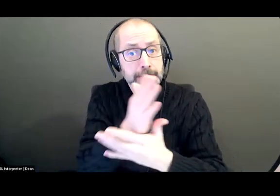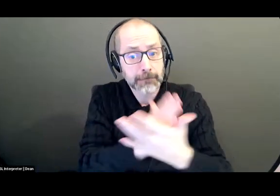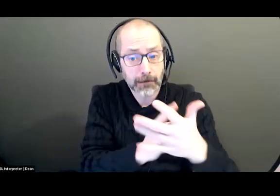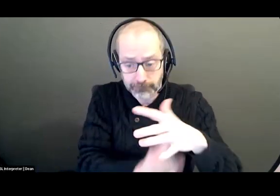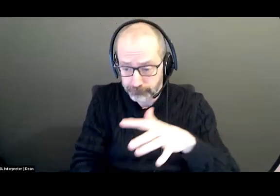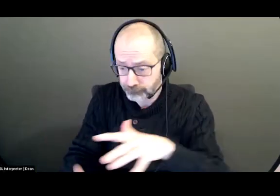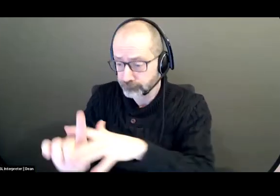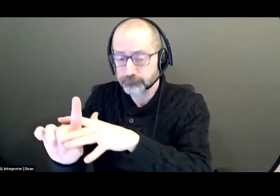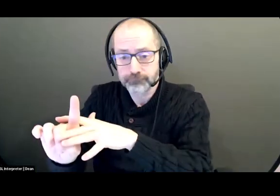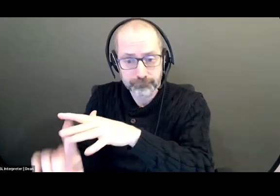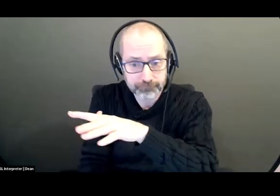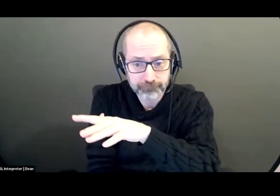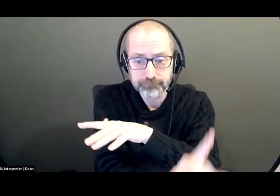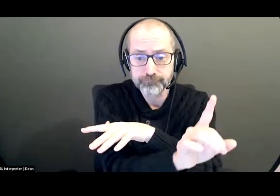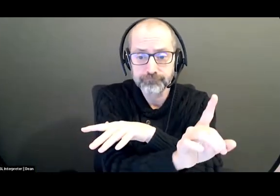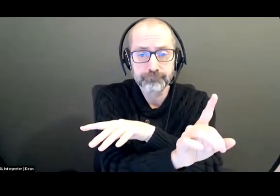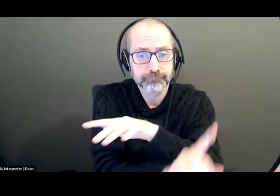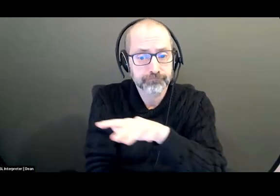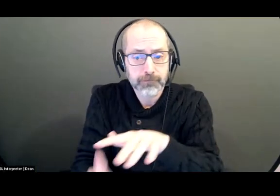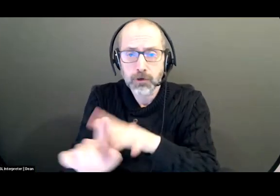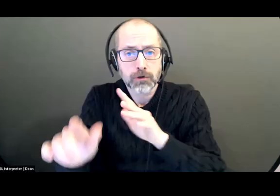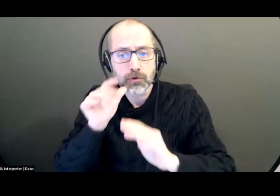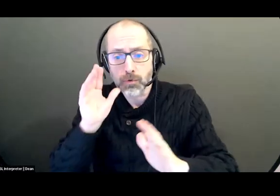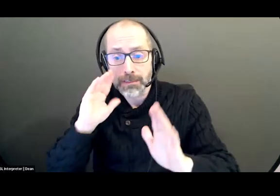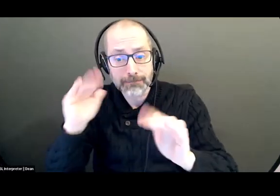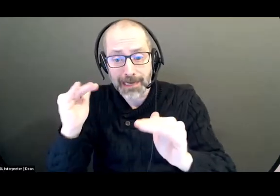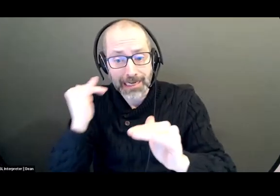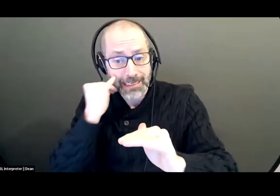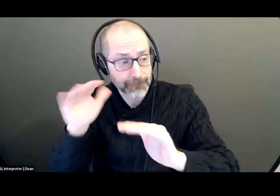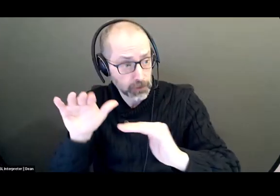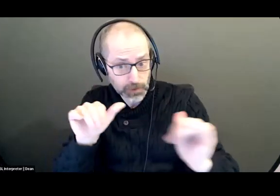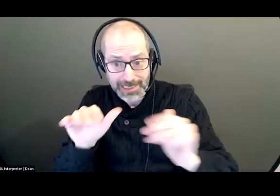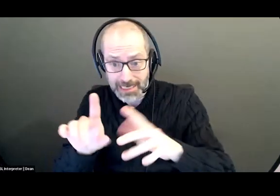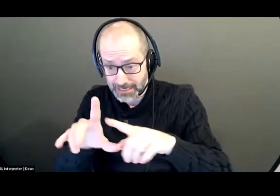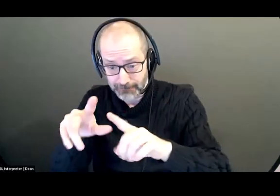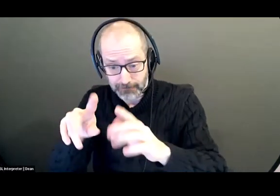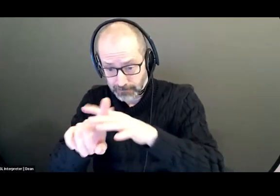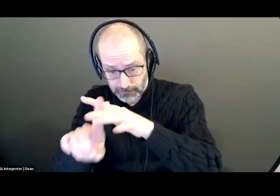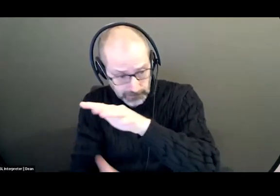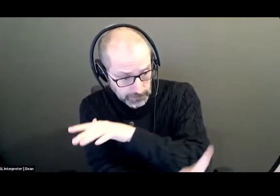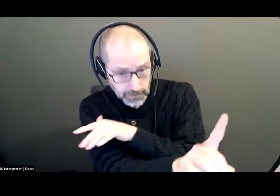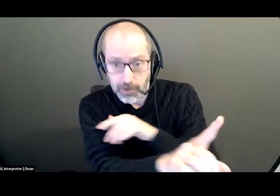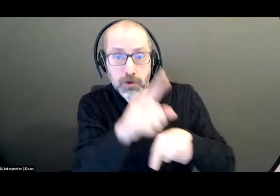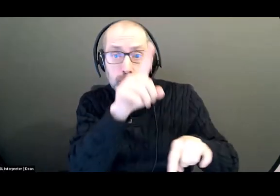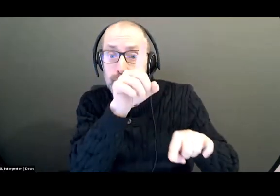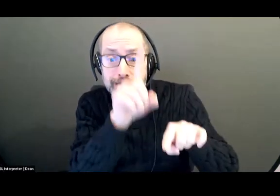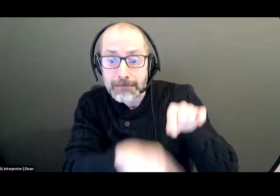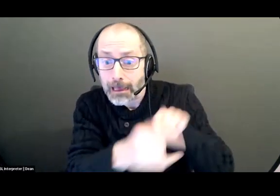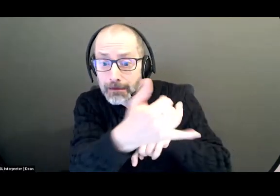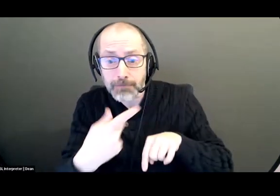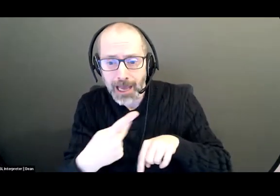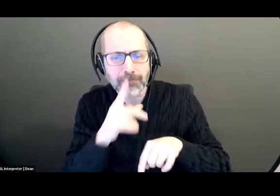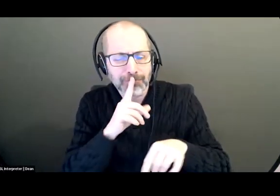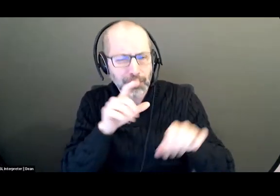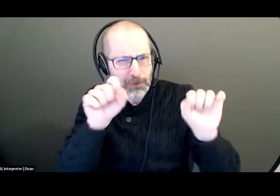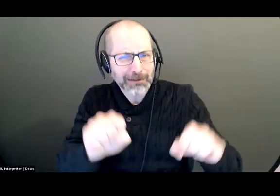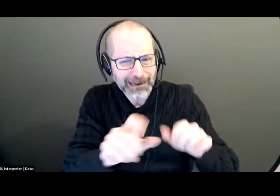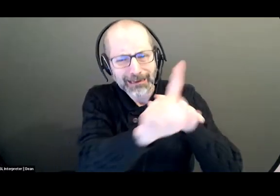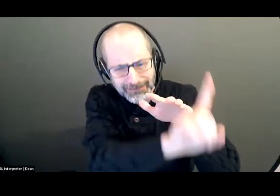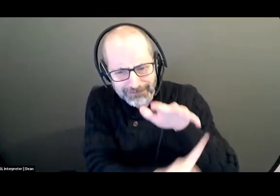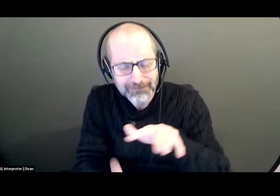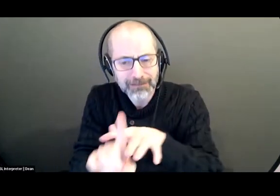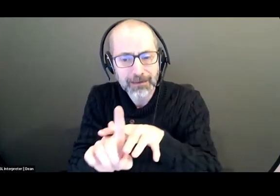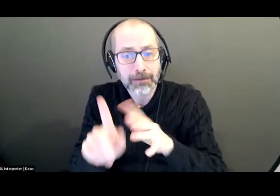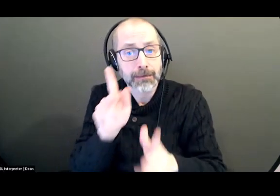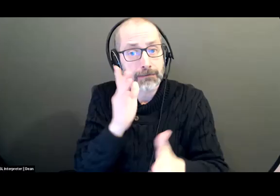world. Maybe they stayed and maybe they were transitional. Maybe they returned. There was never an expectation that if you left,